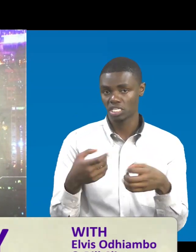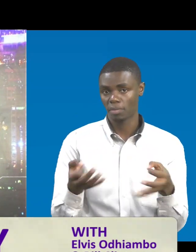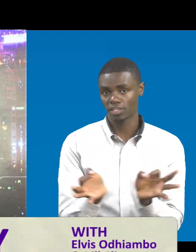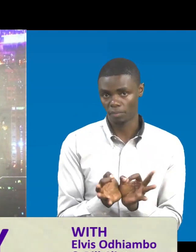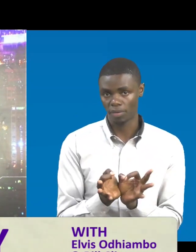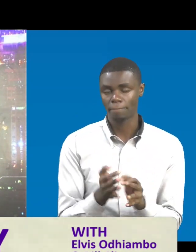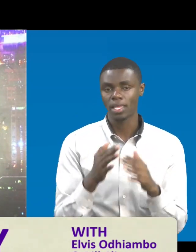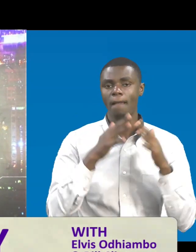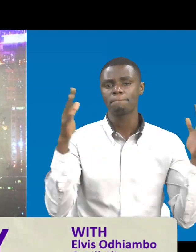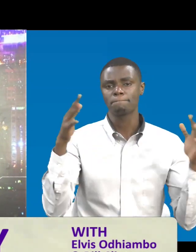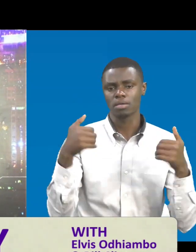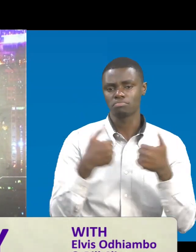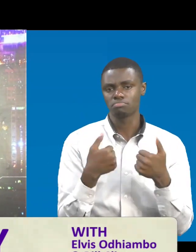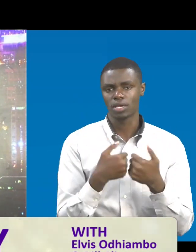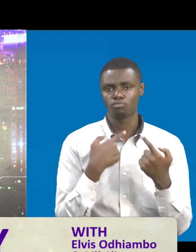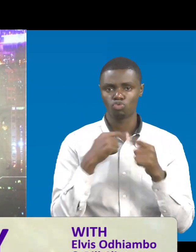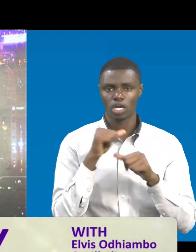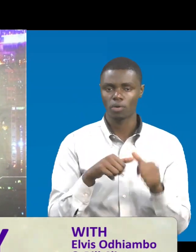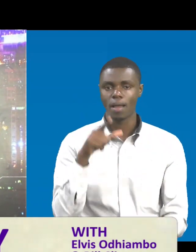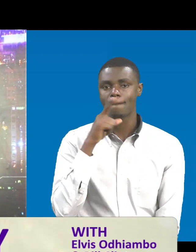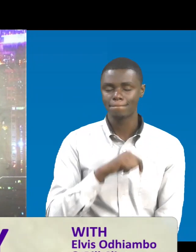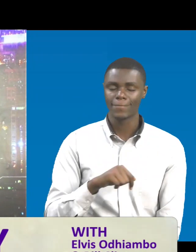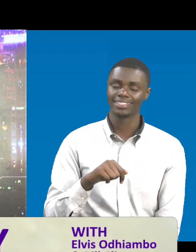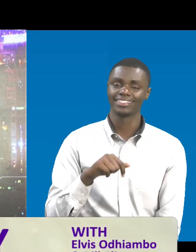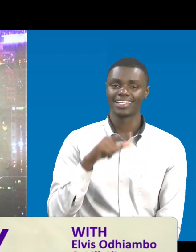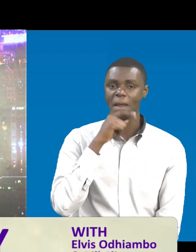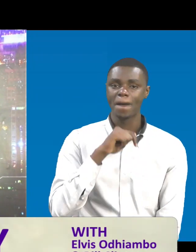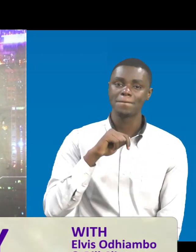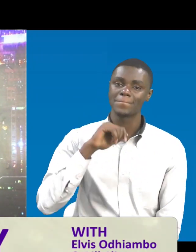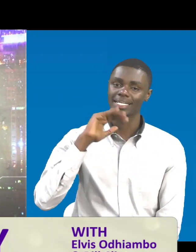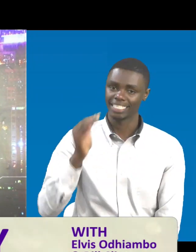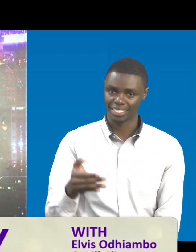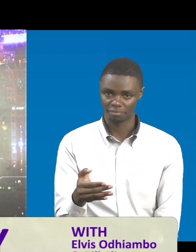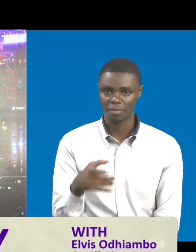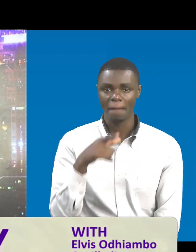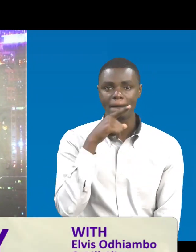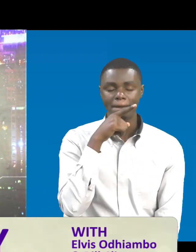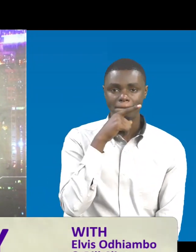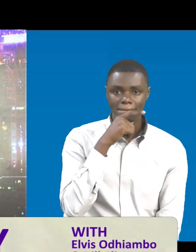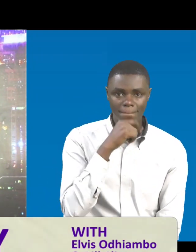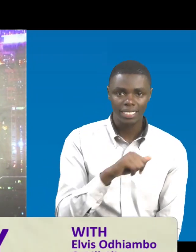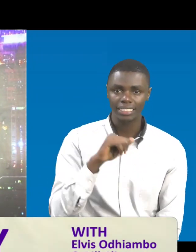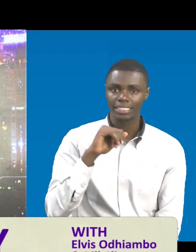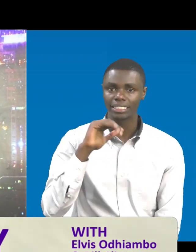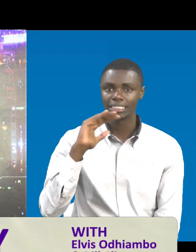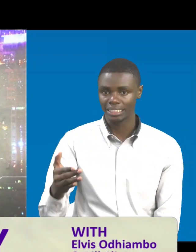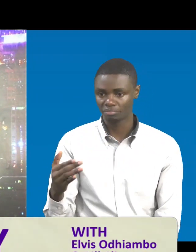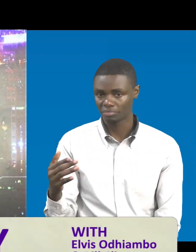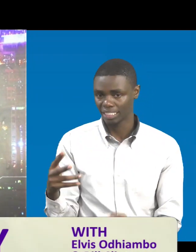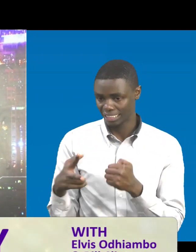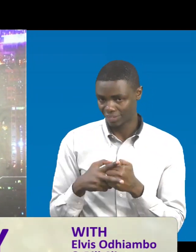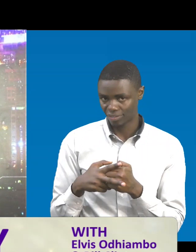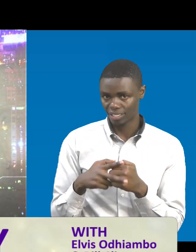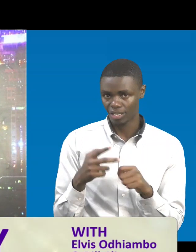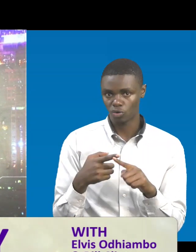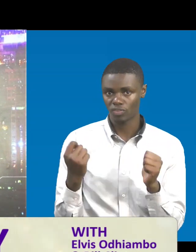again, the big game to talk about was the Manchester derby, where Manchester City made it 7 out of 11 wins at